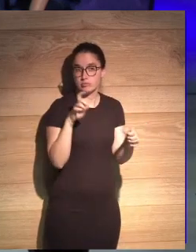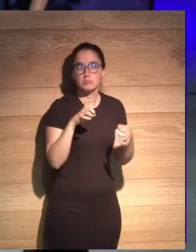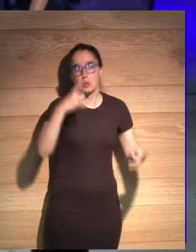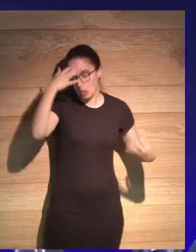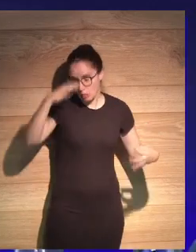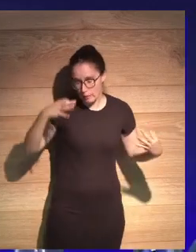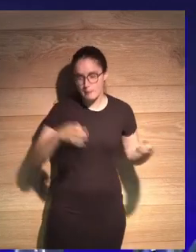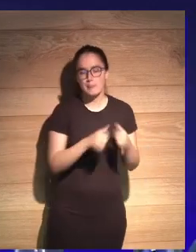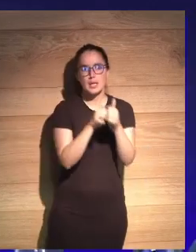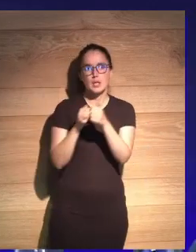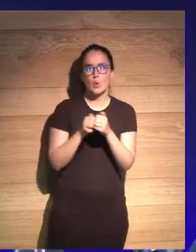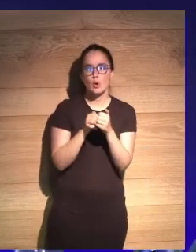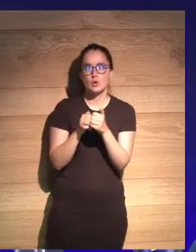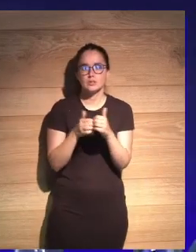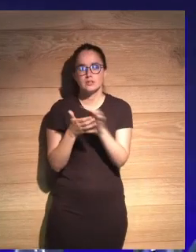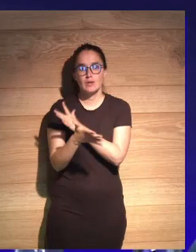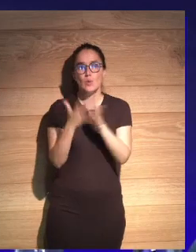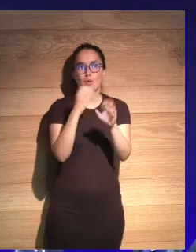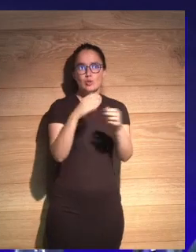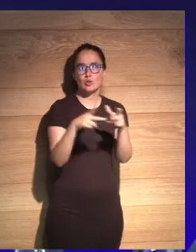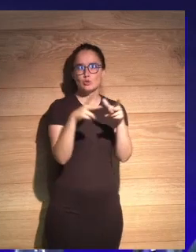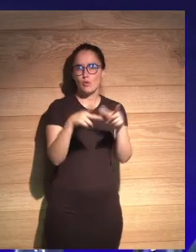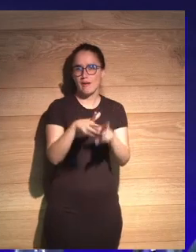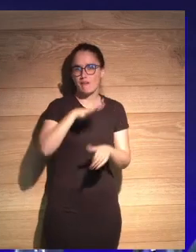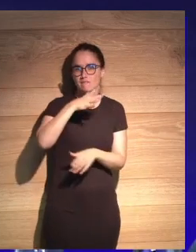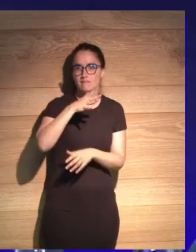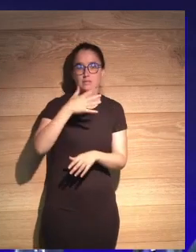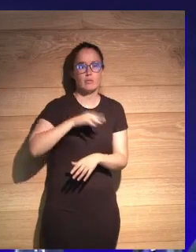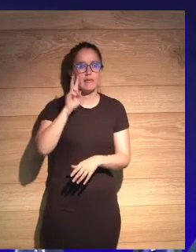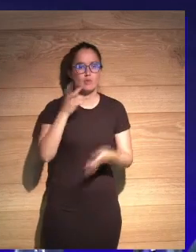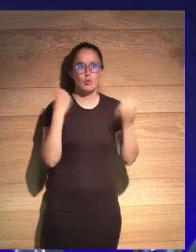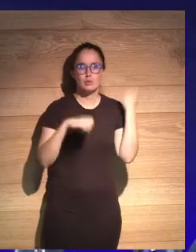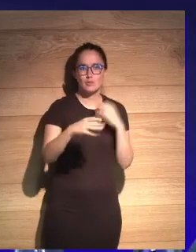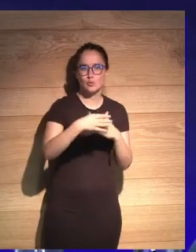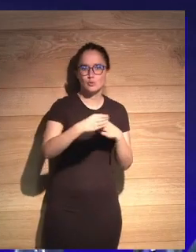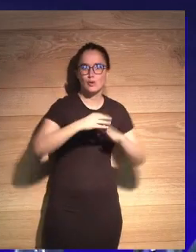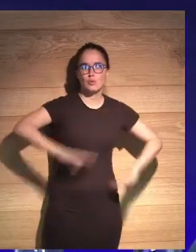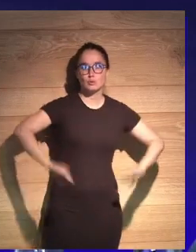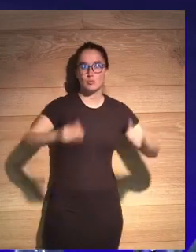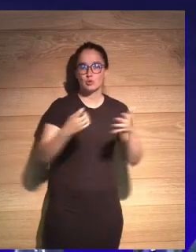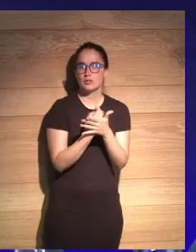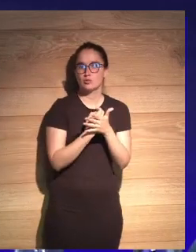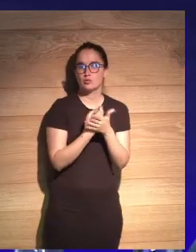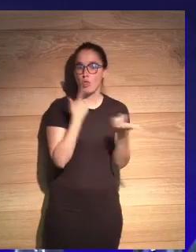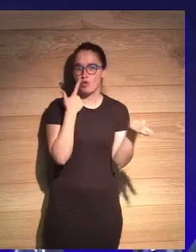to raise awareness about the people who are not in the street, to realize